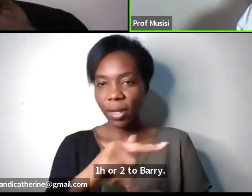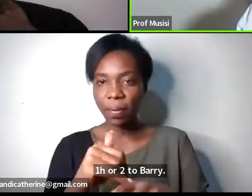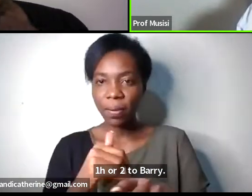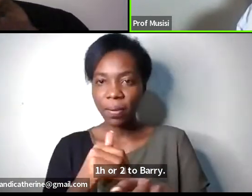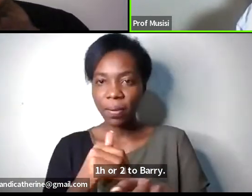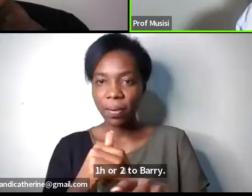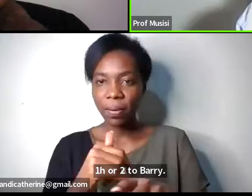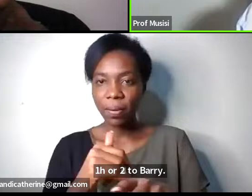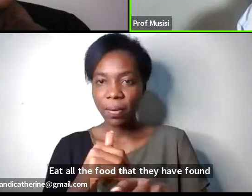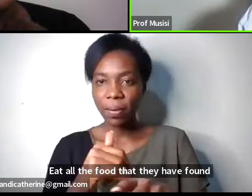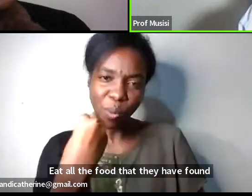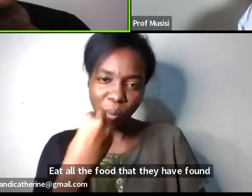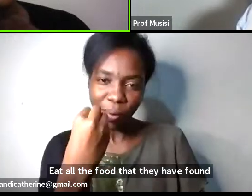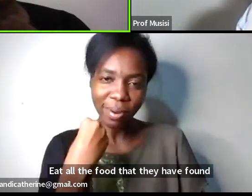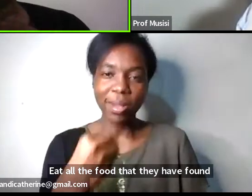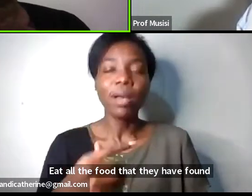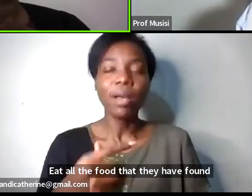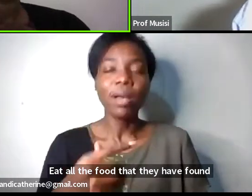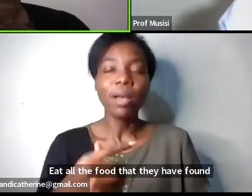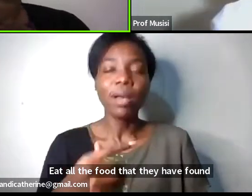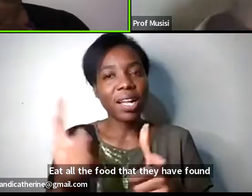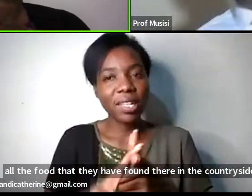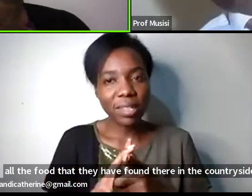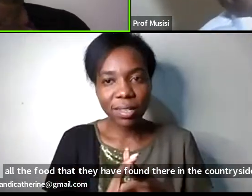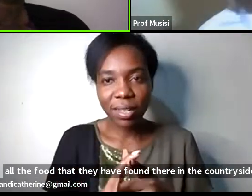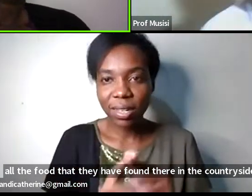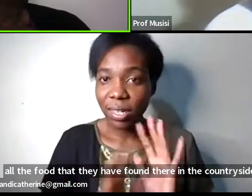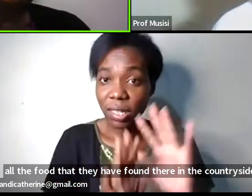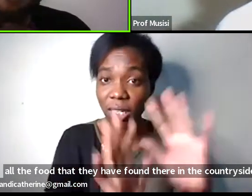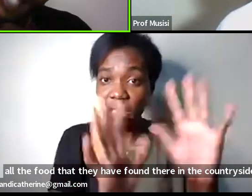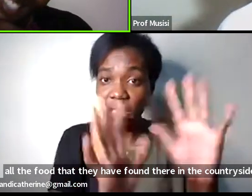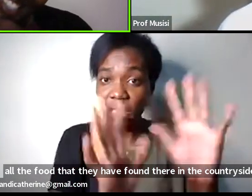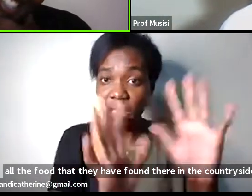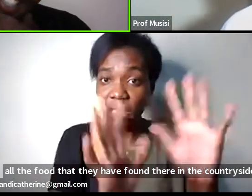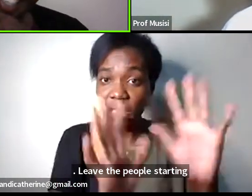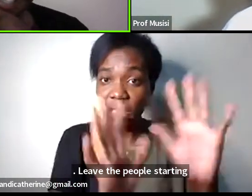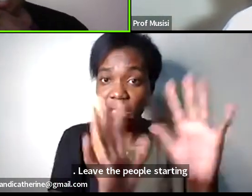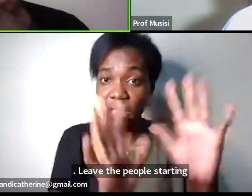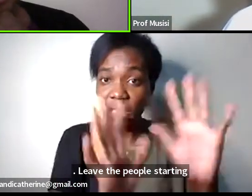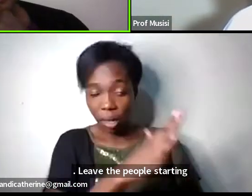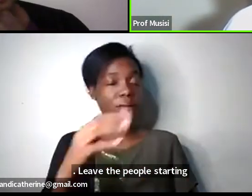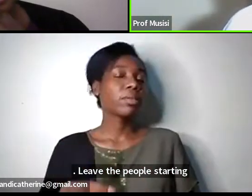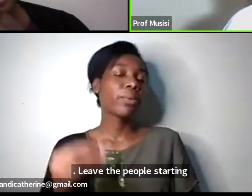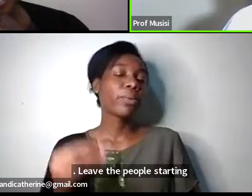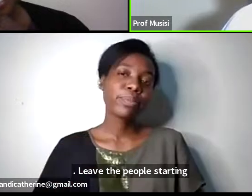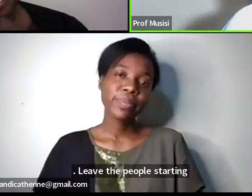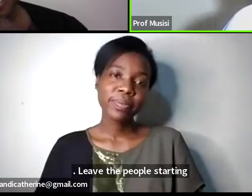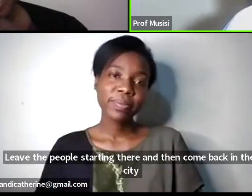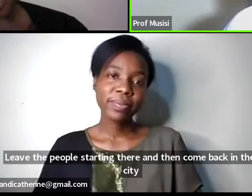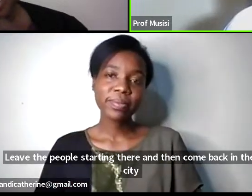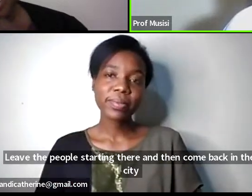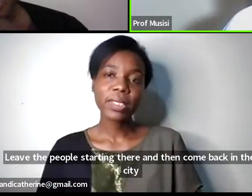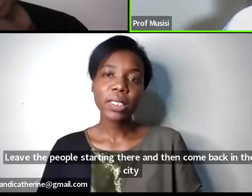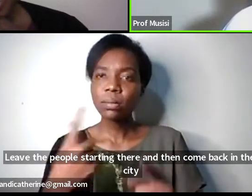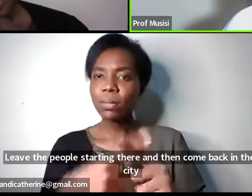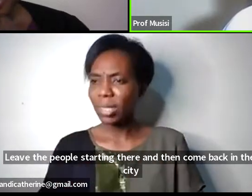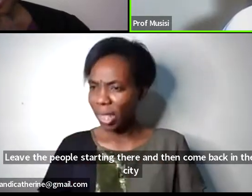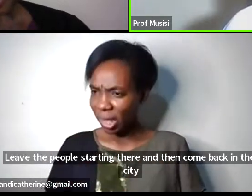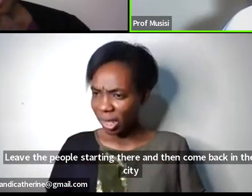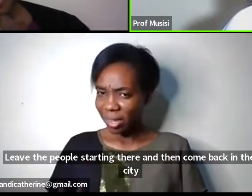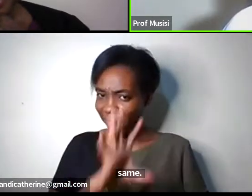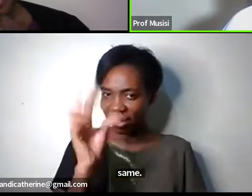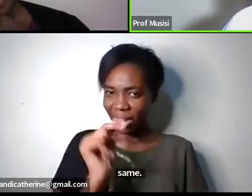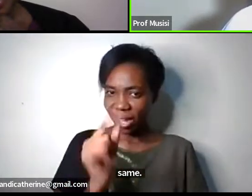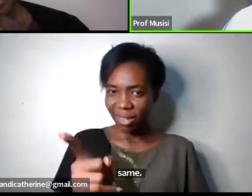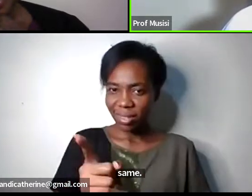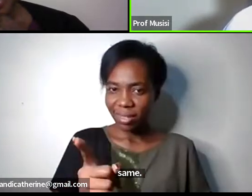the countryside, leave the people starving there, and then come back in the city. And I'm saying, is that African?